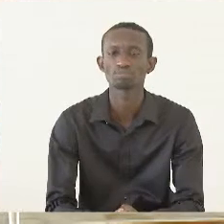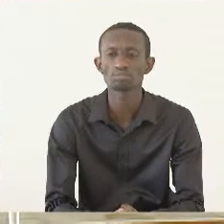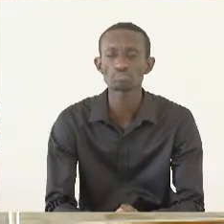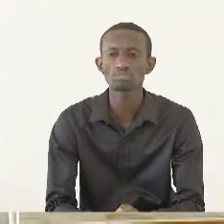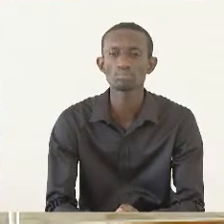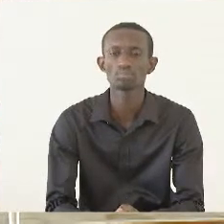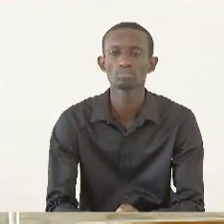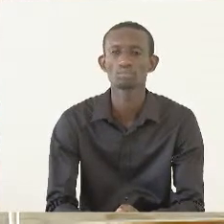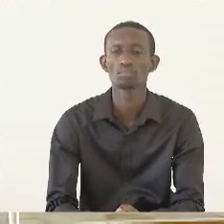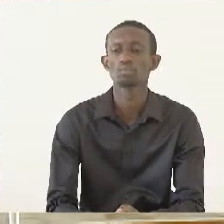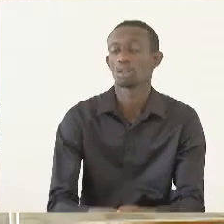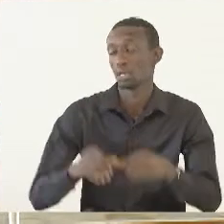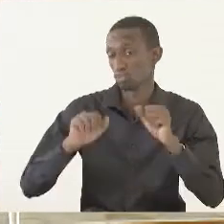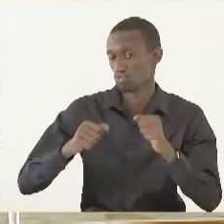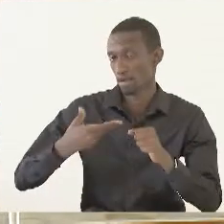So we may have this,